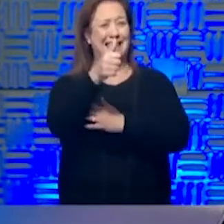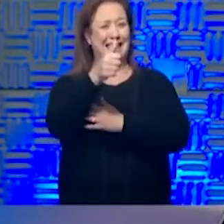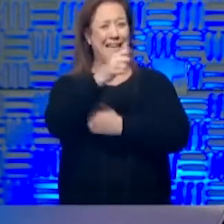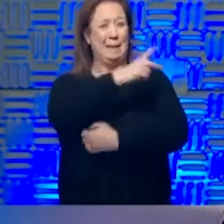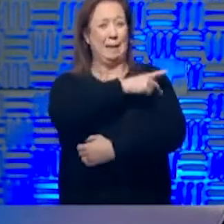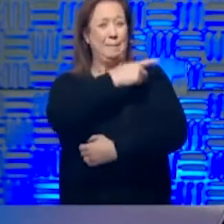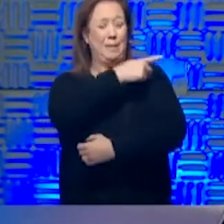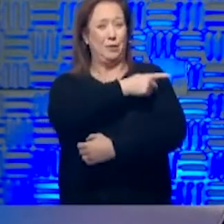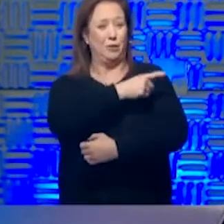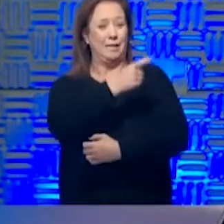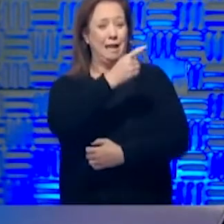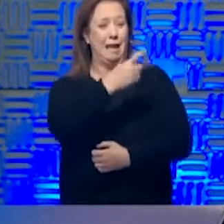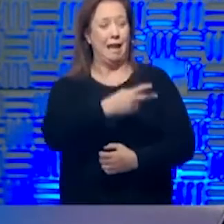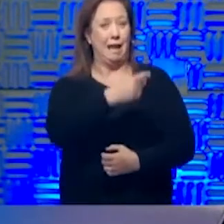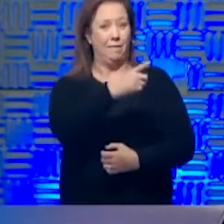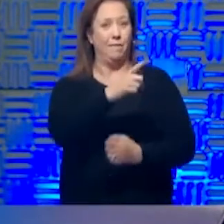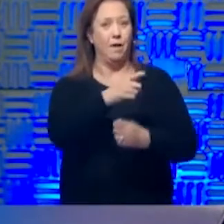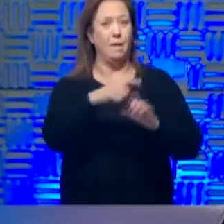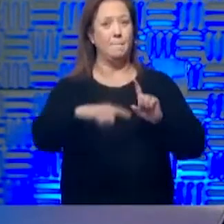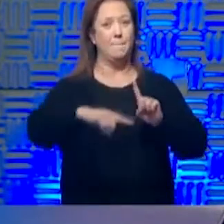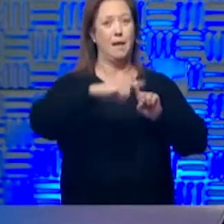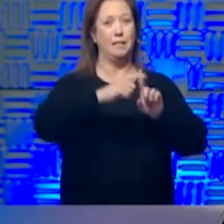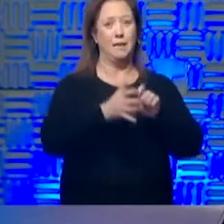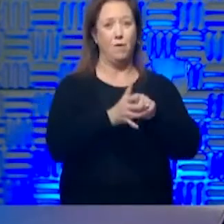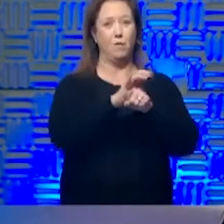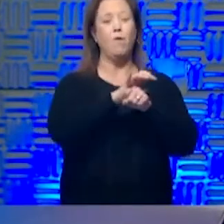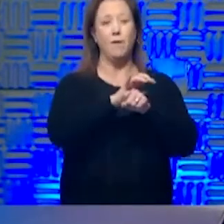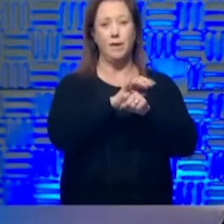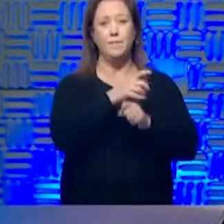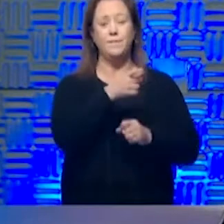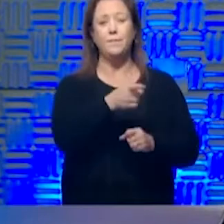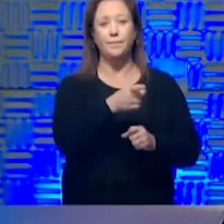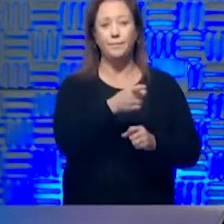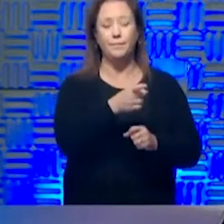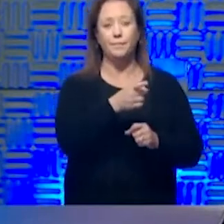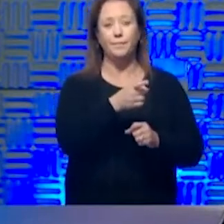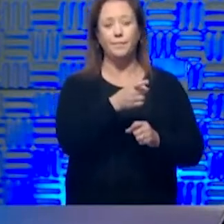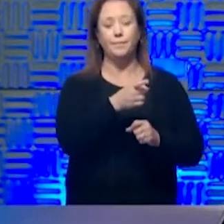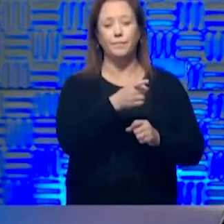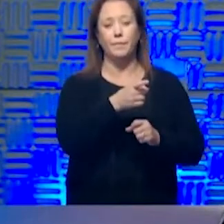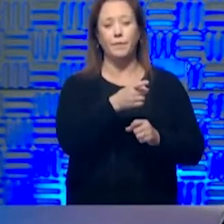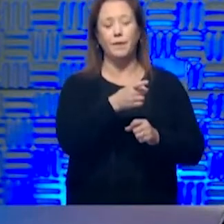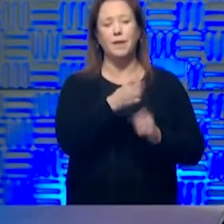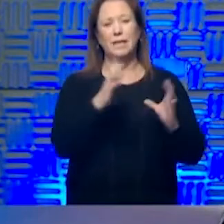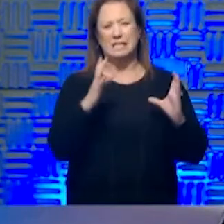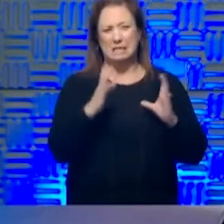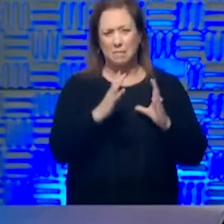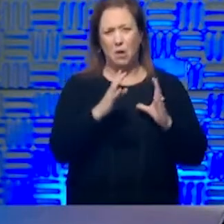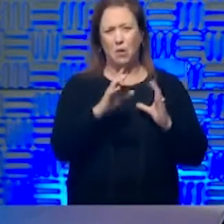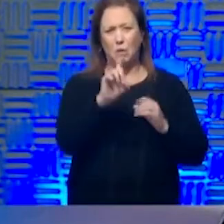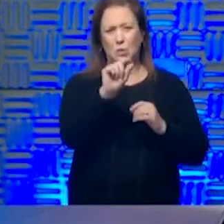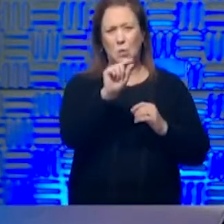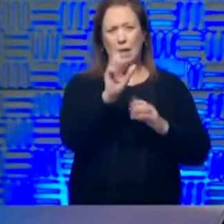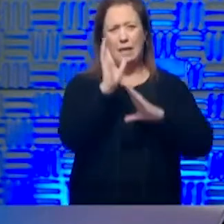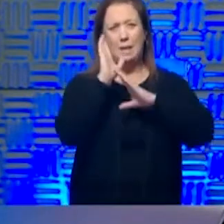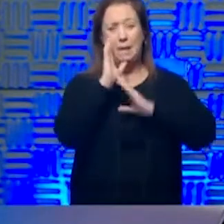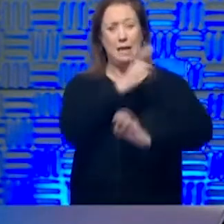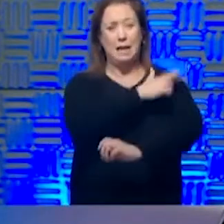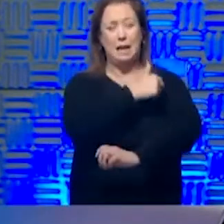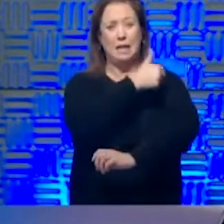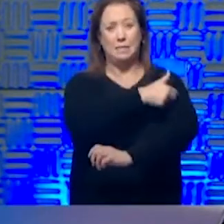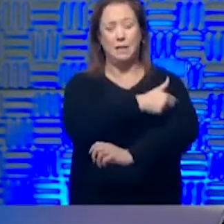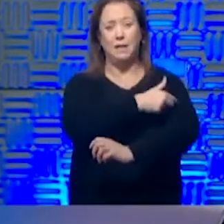inpatients. Half of them are COVID positive. And in a small 20-bed hospital, that